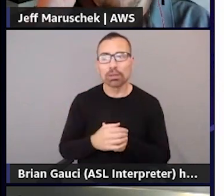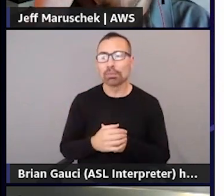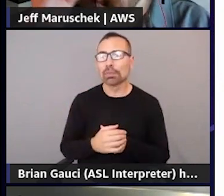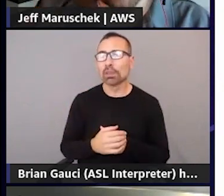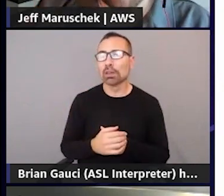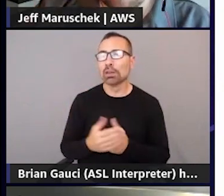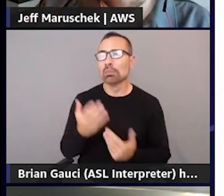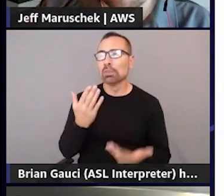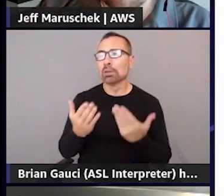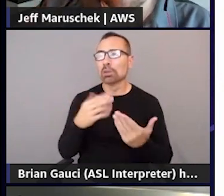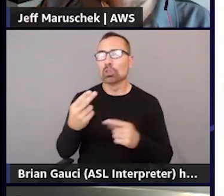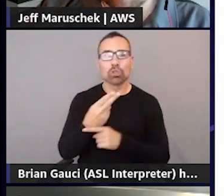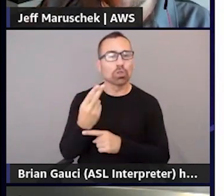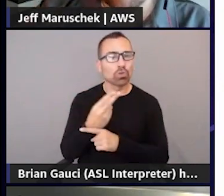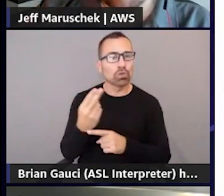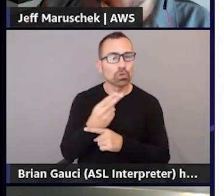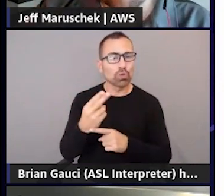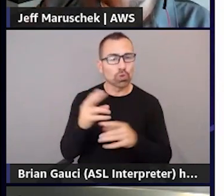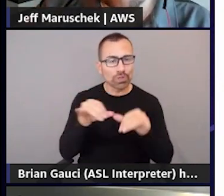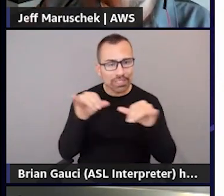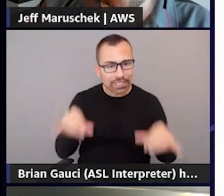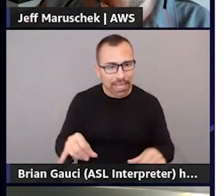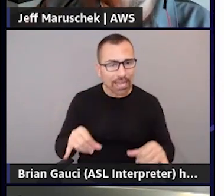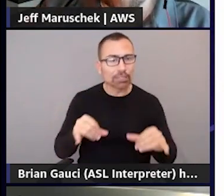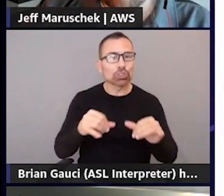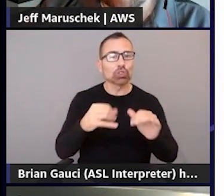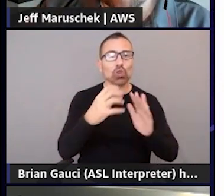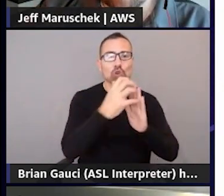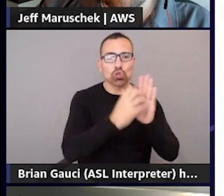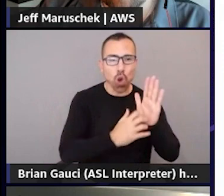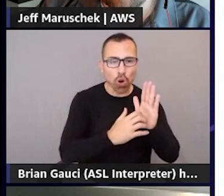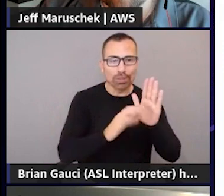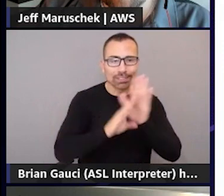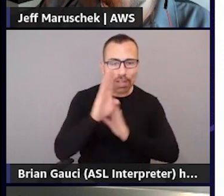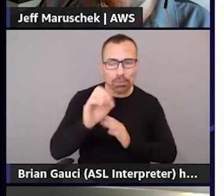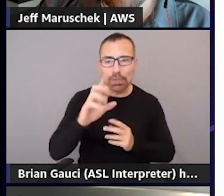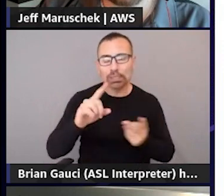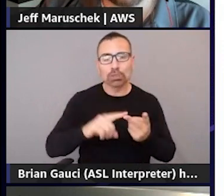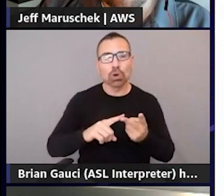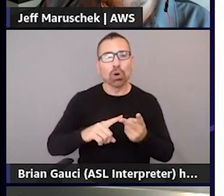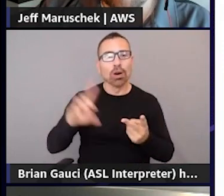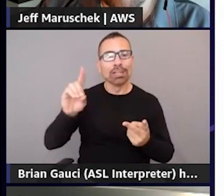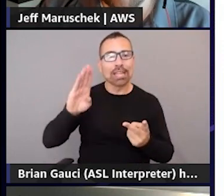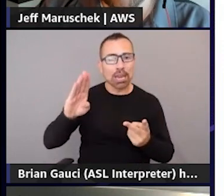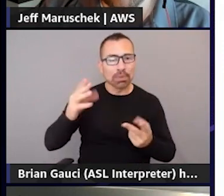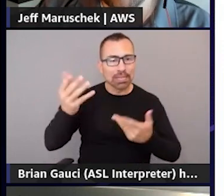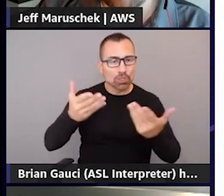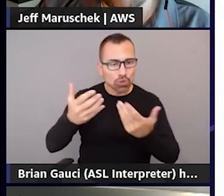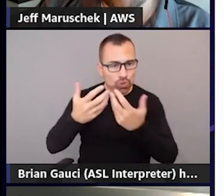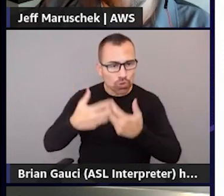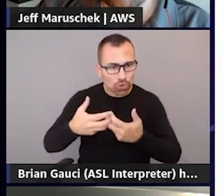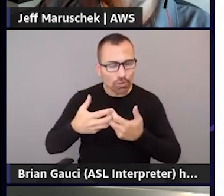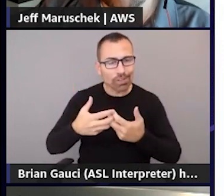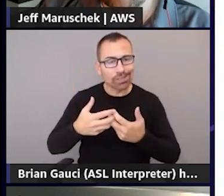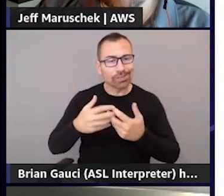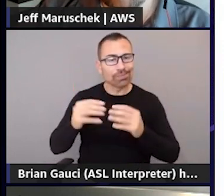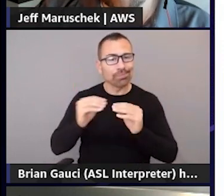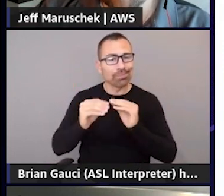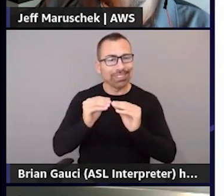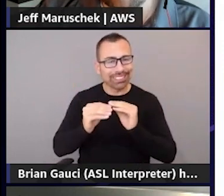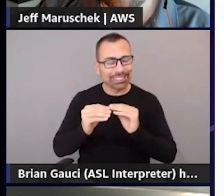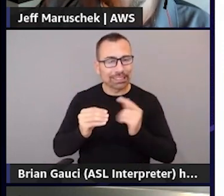whether it's standard code development or perhaps SQL Server or database server, I should say, maintenance, this is going to seem